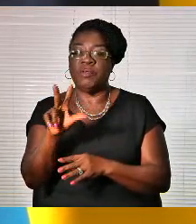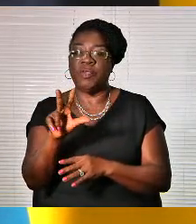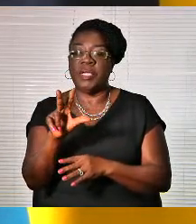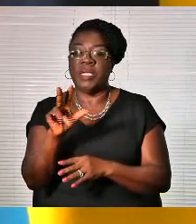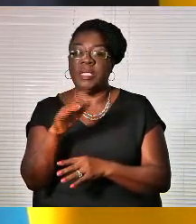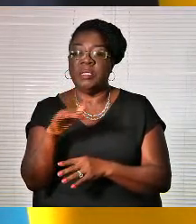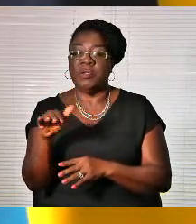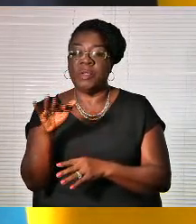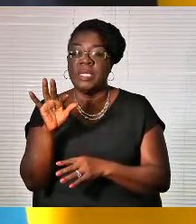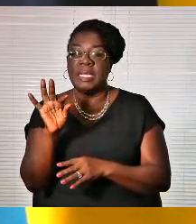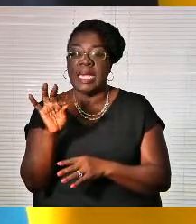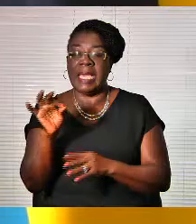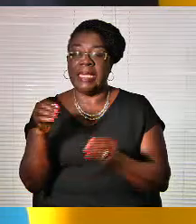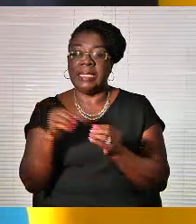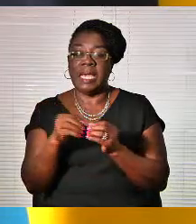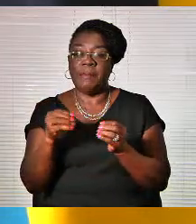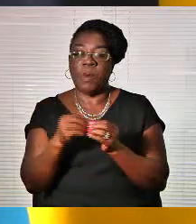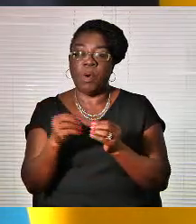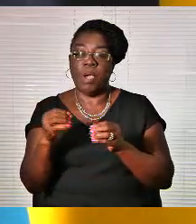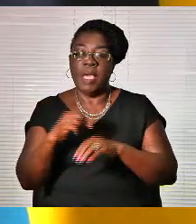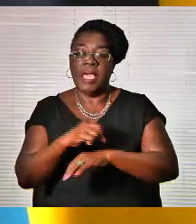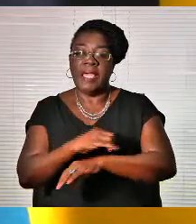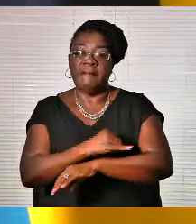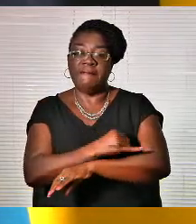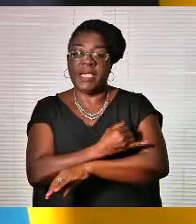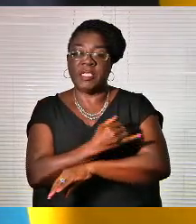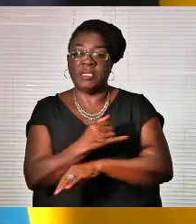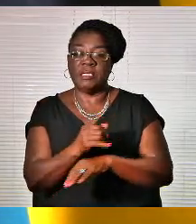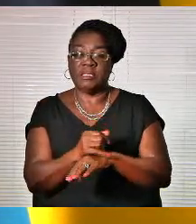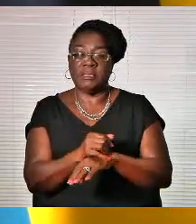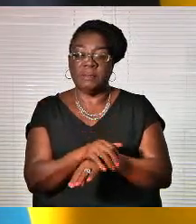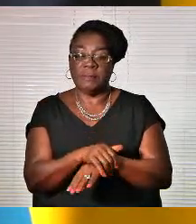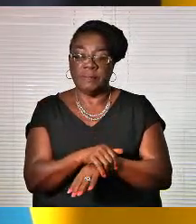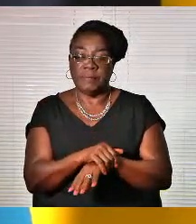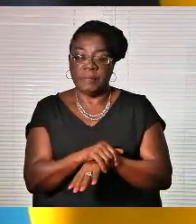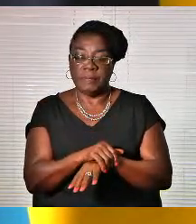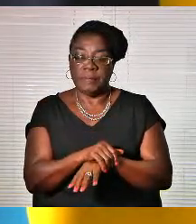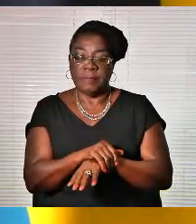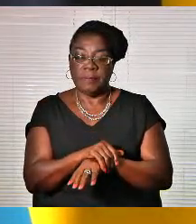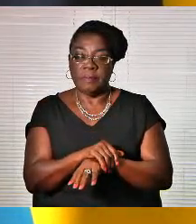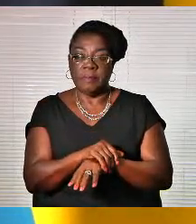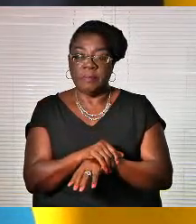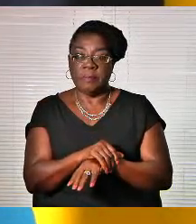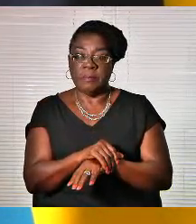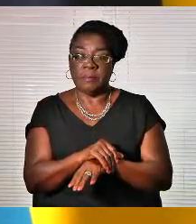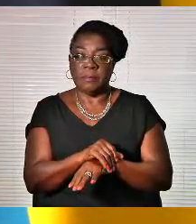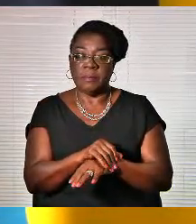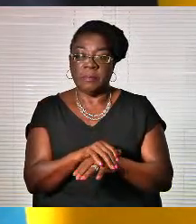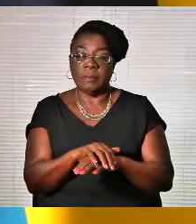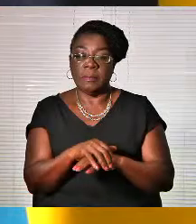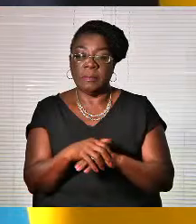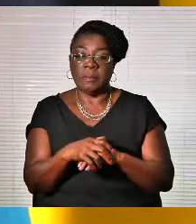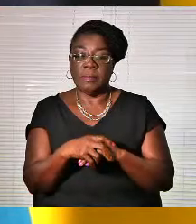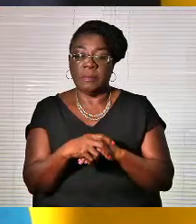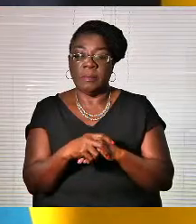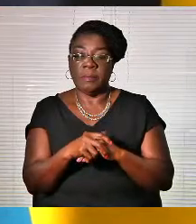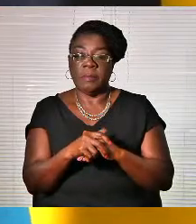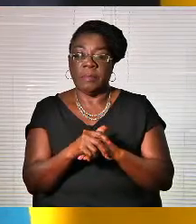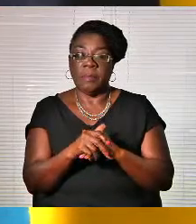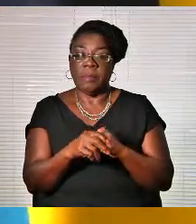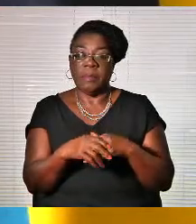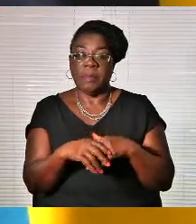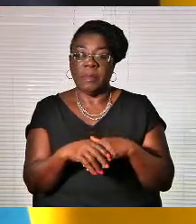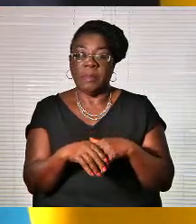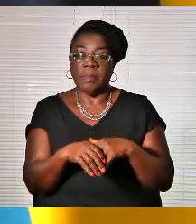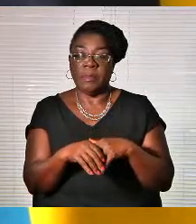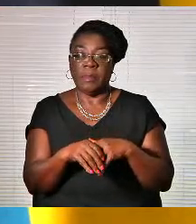health officials attribute this to the rising cases here in the Providence, or just that residents here in the Providence are not following health safety protocols?